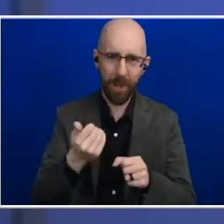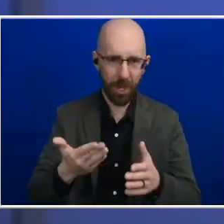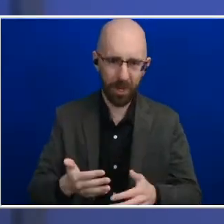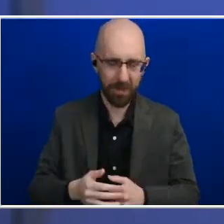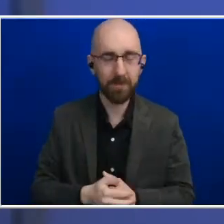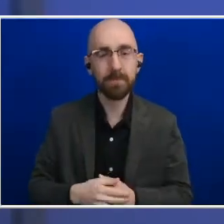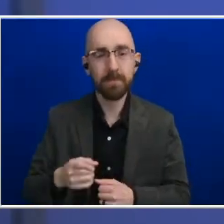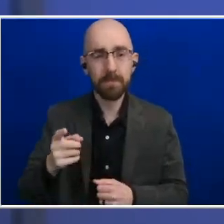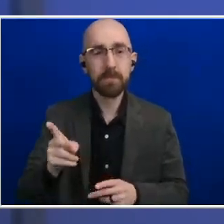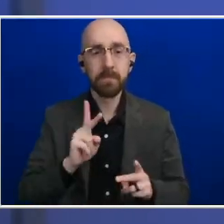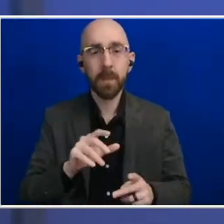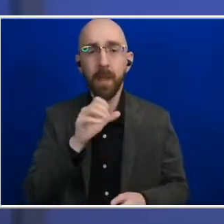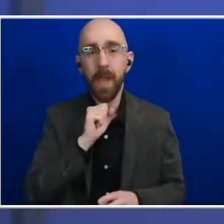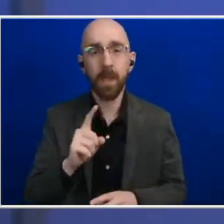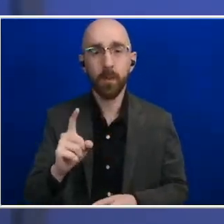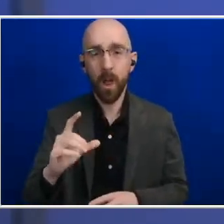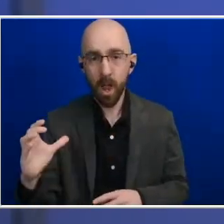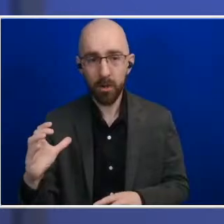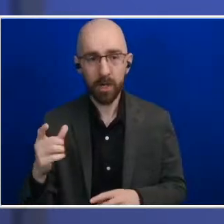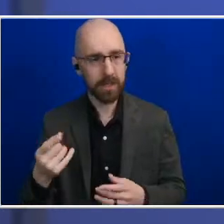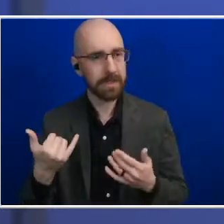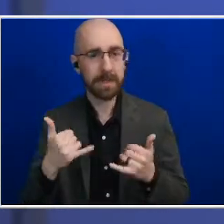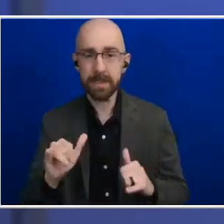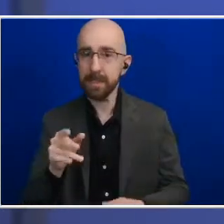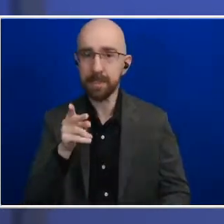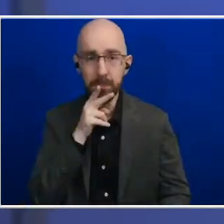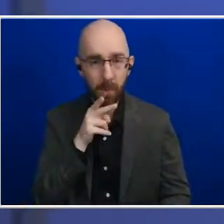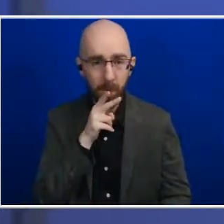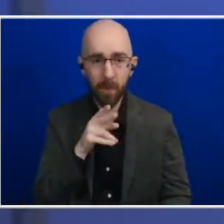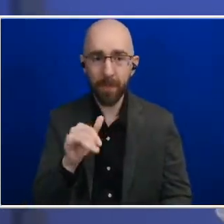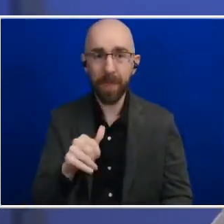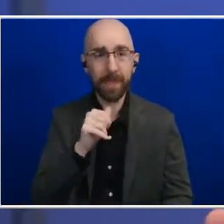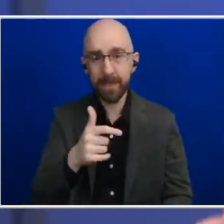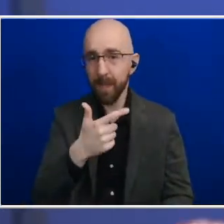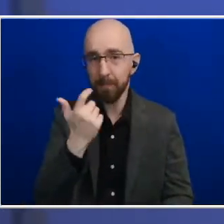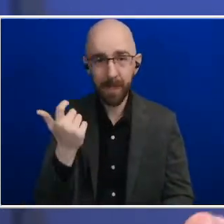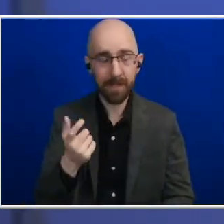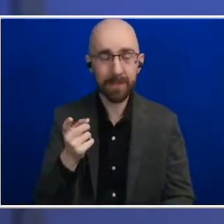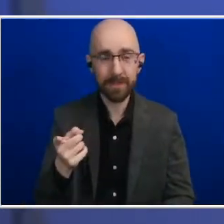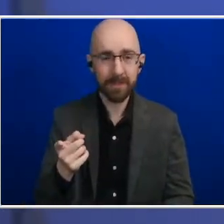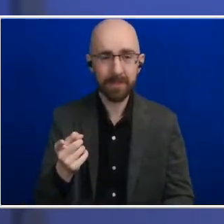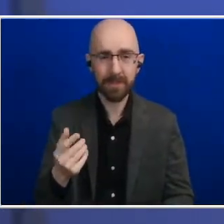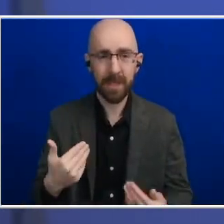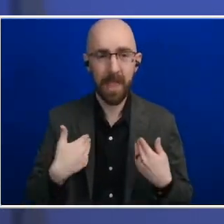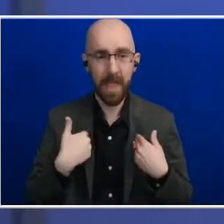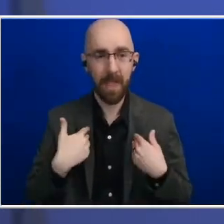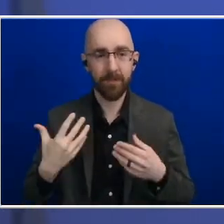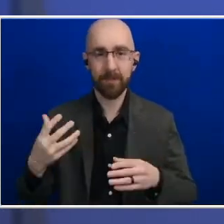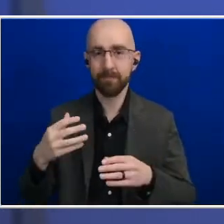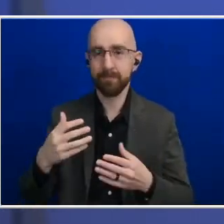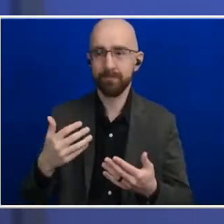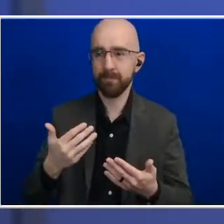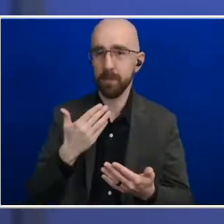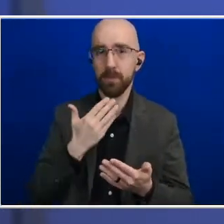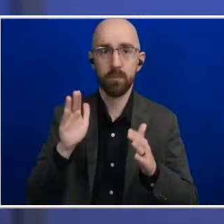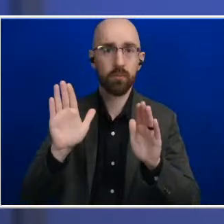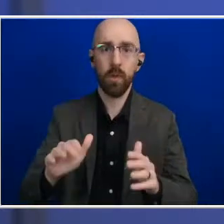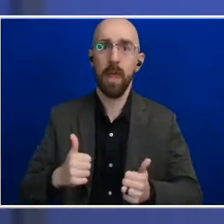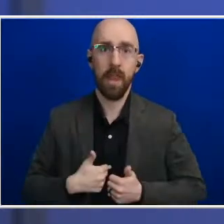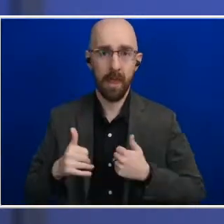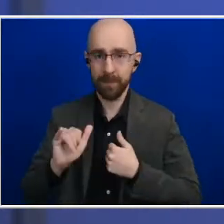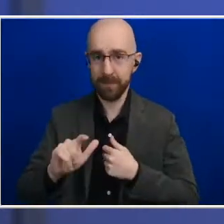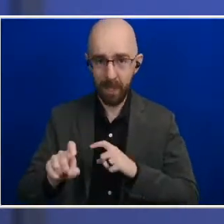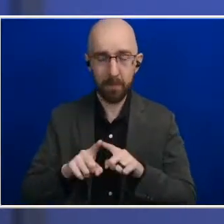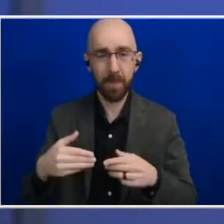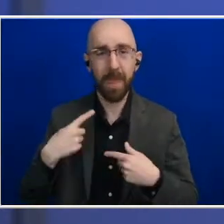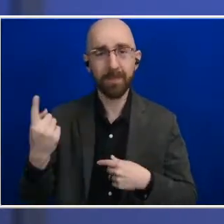100 who will still smoke, and that's not because they have engaged in great lifestyle, but because they have something extra. So there's